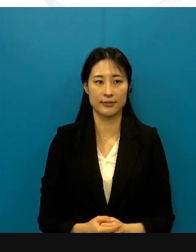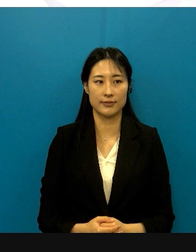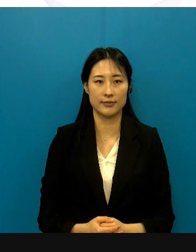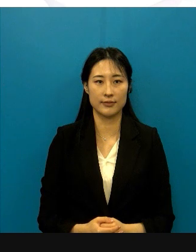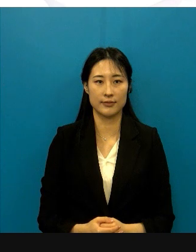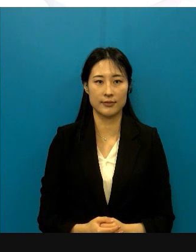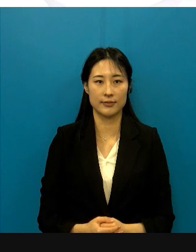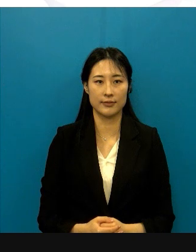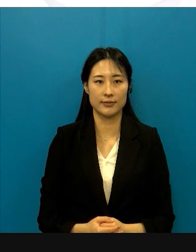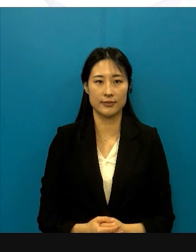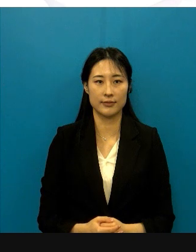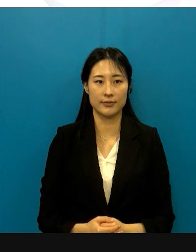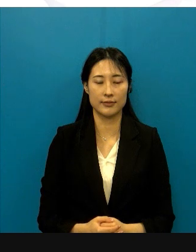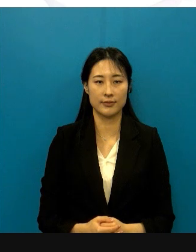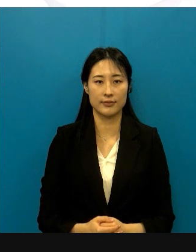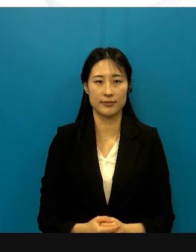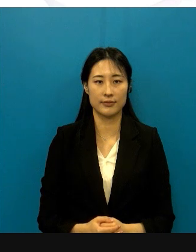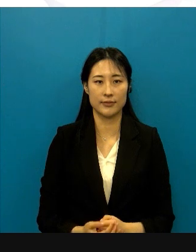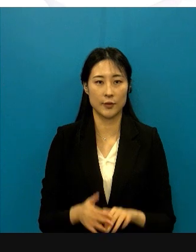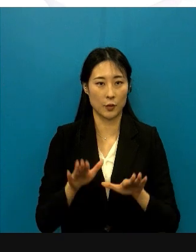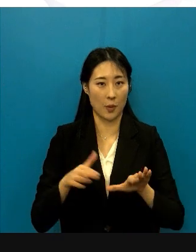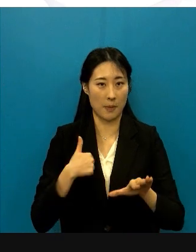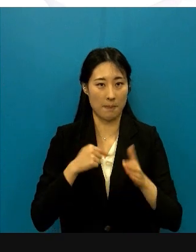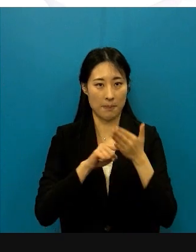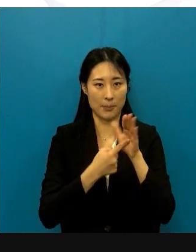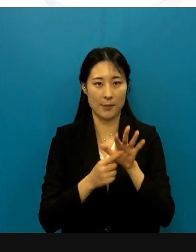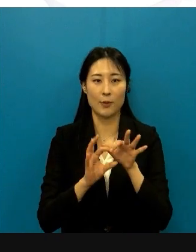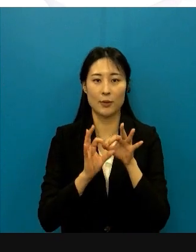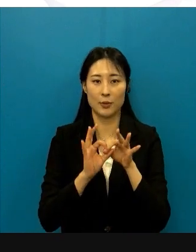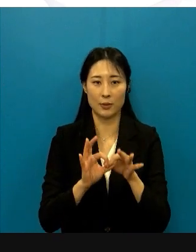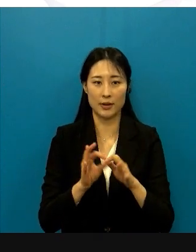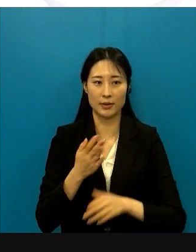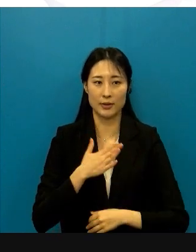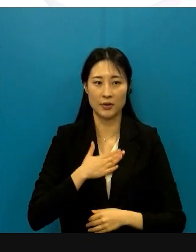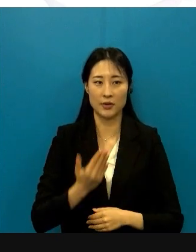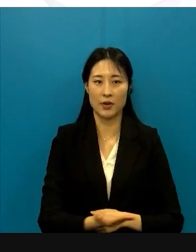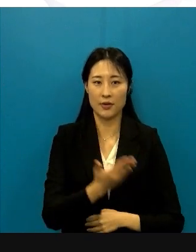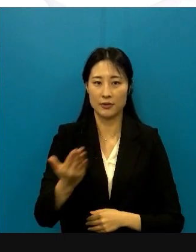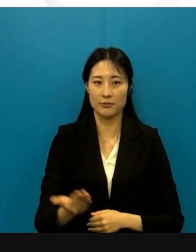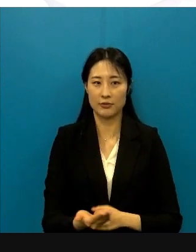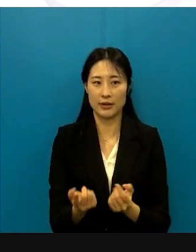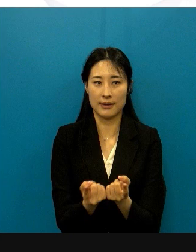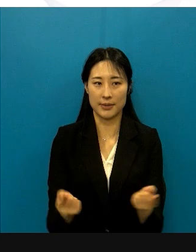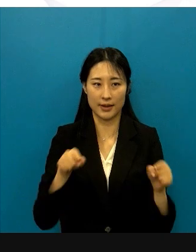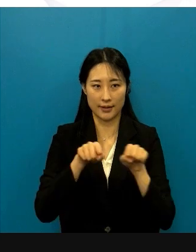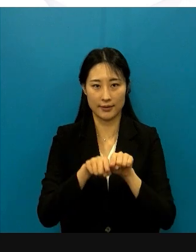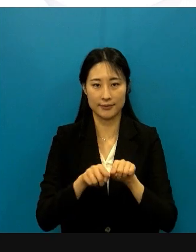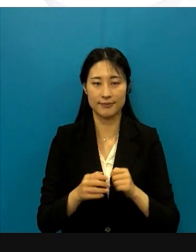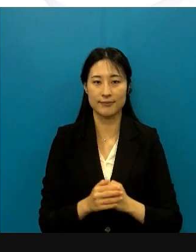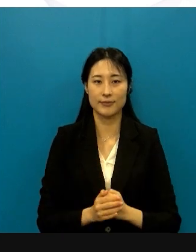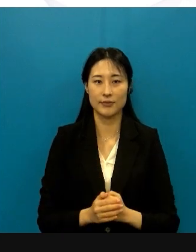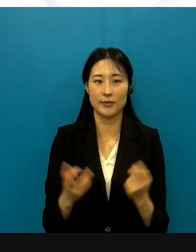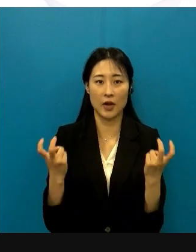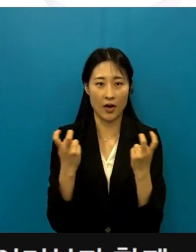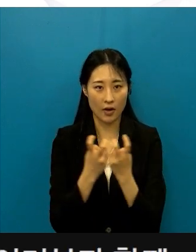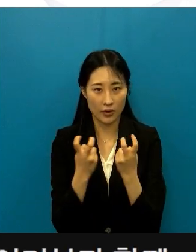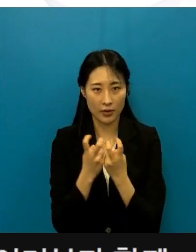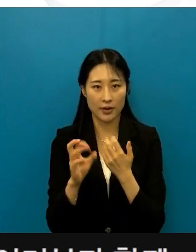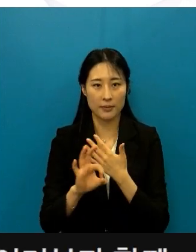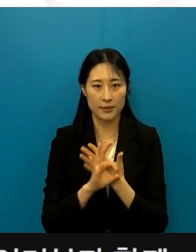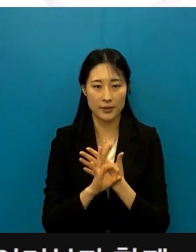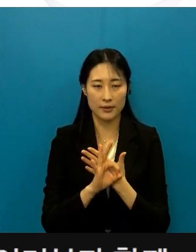Today, I would like to talk to you about how we can enhance a good death in England and